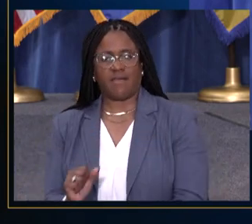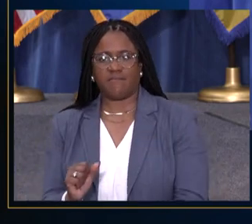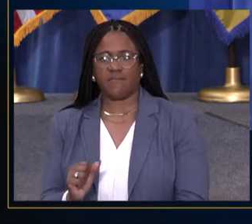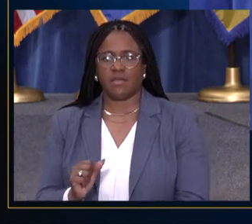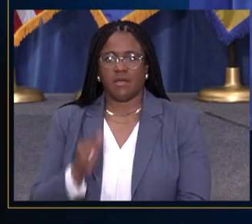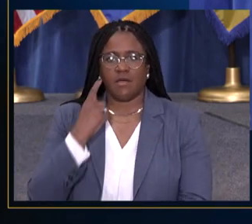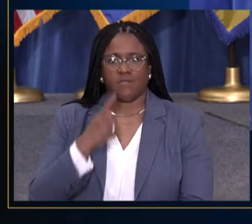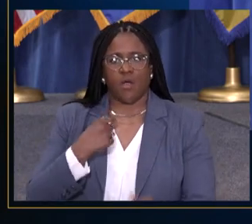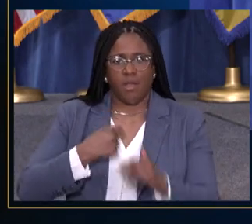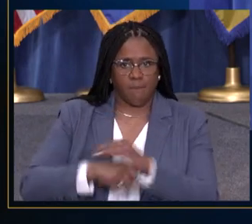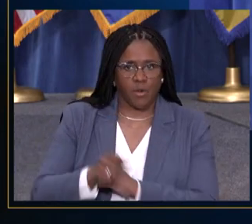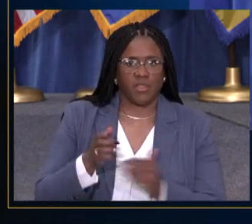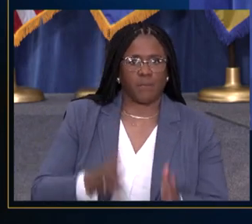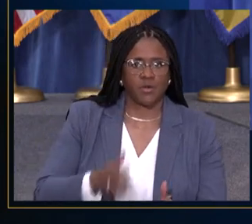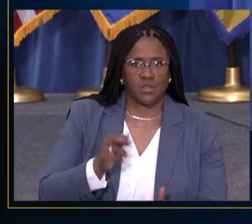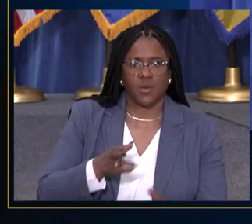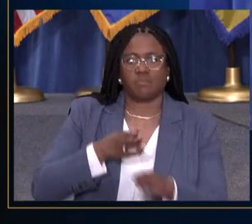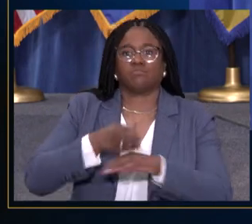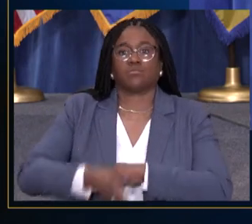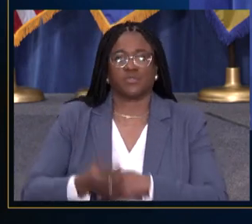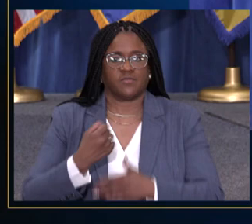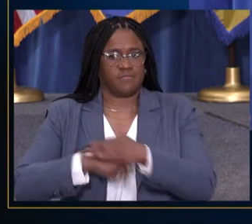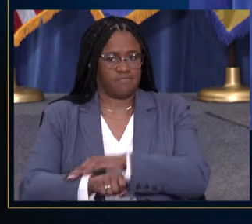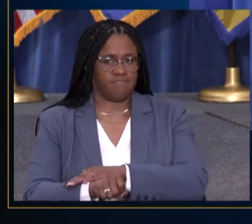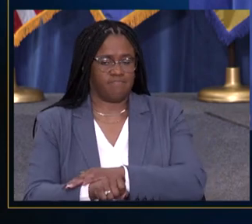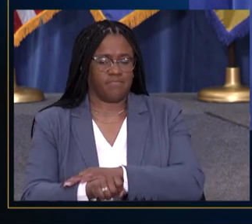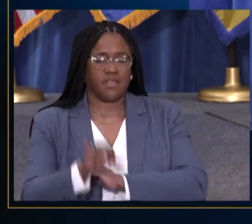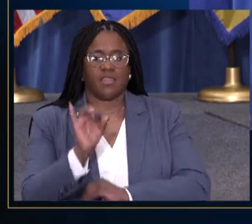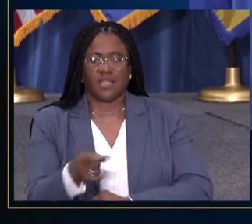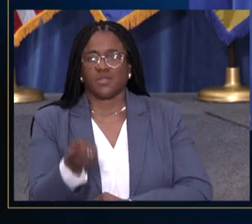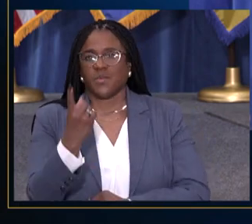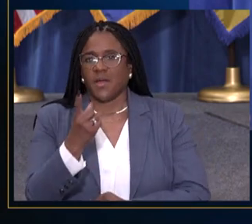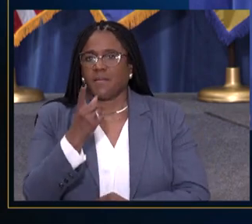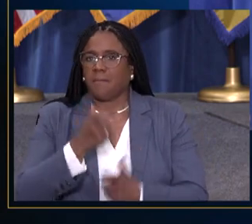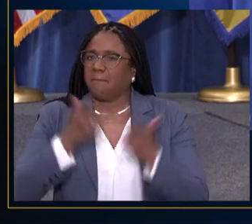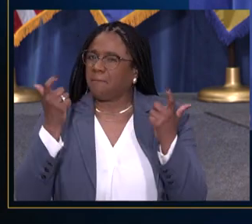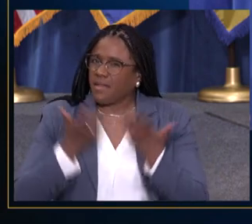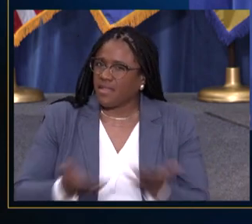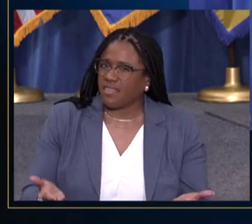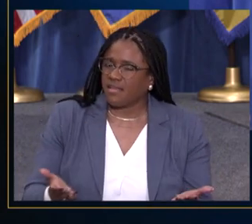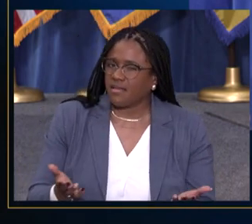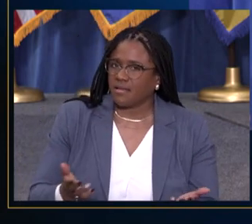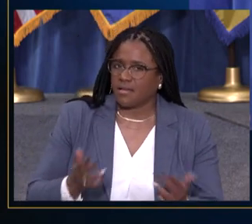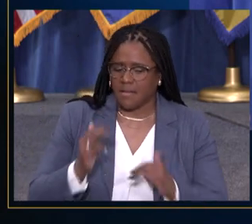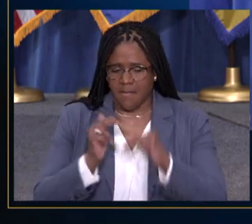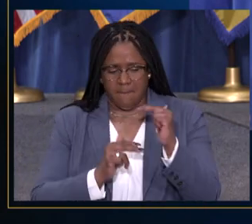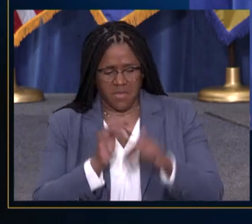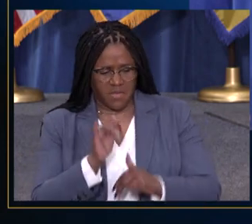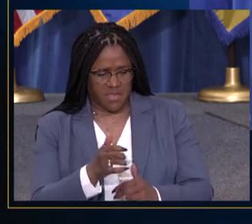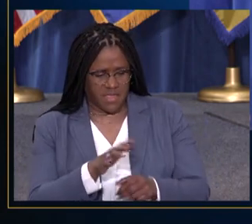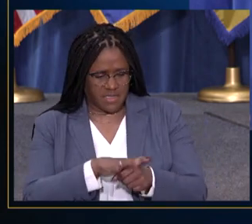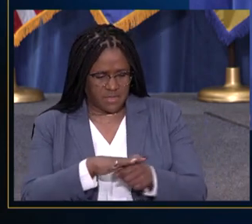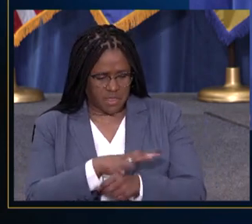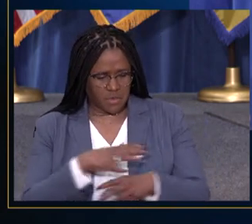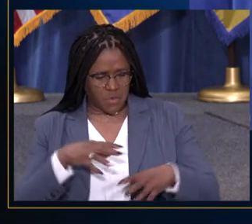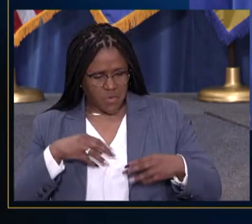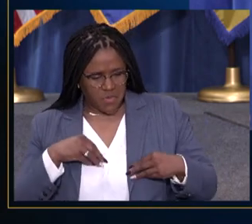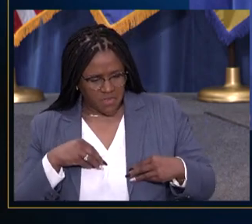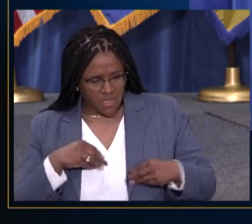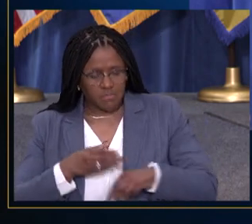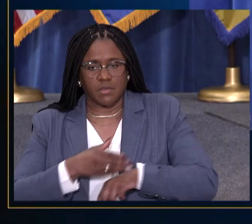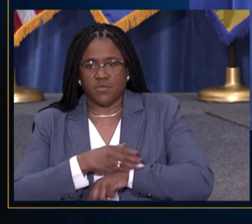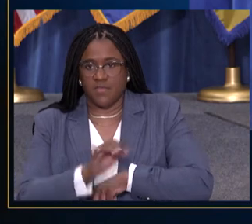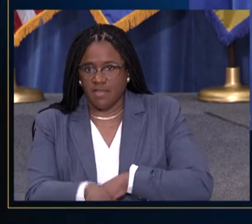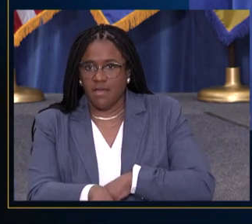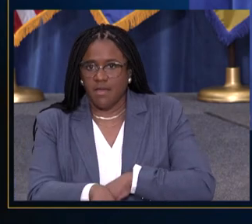birthing persons and even postpartum. And so that's one of the biggest things that comes to mind, is building that space of ownership, seeing an improvement there.